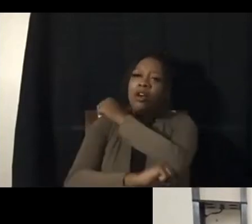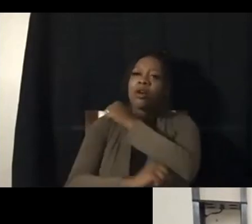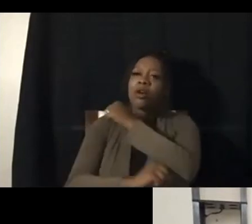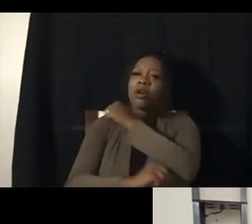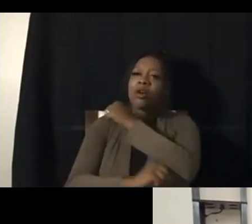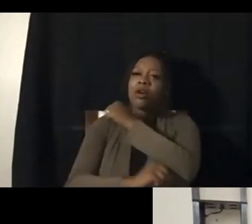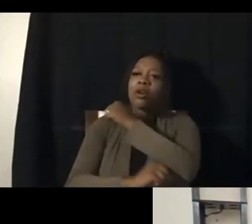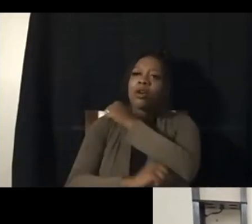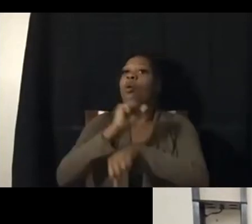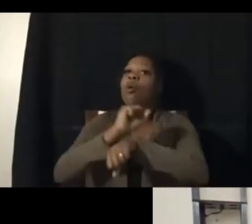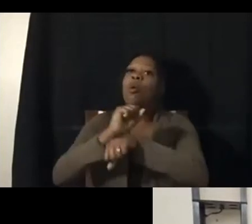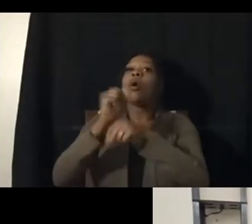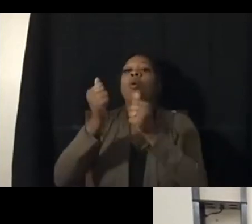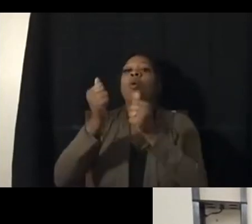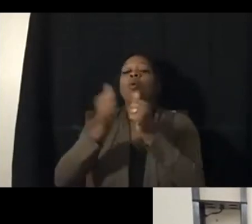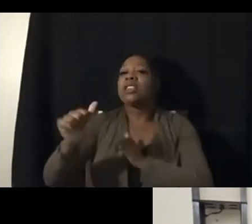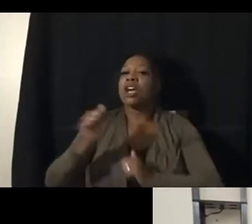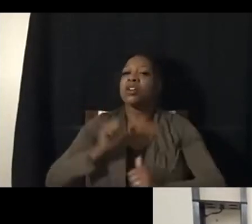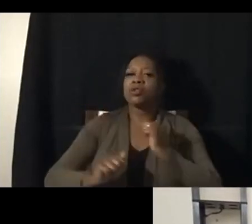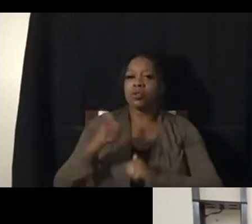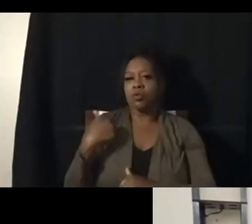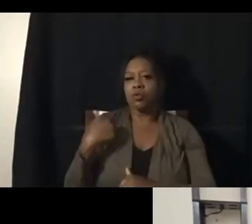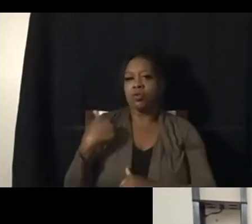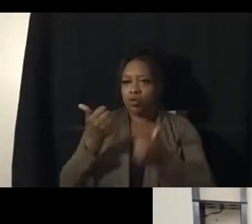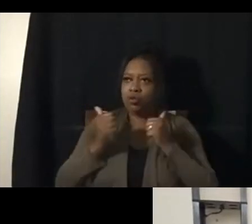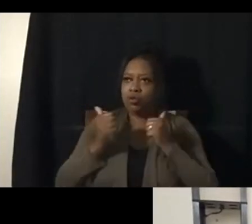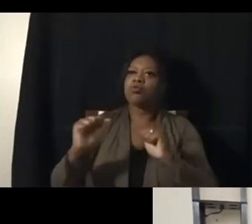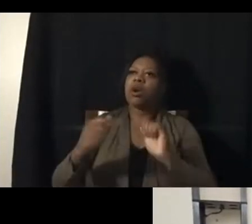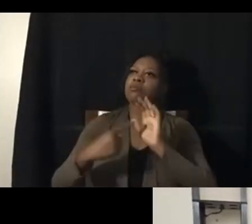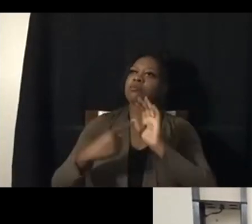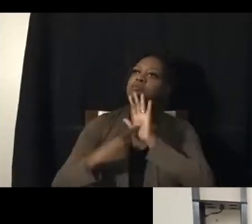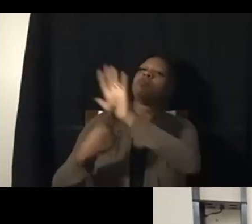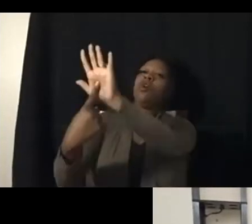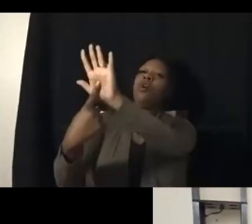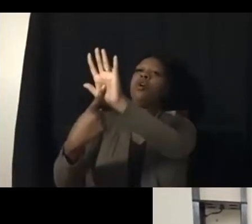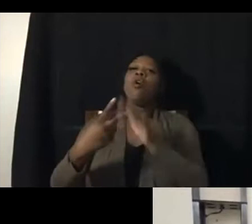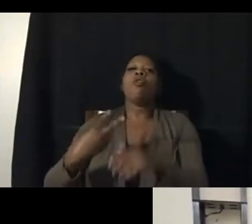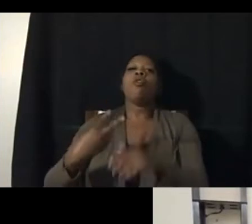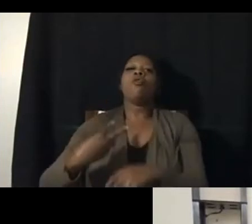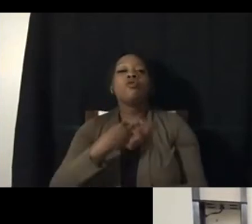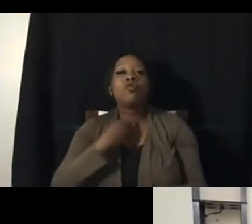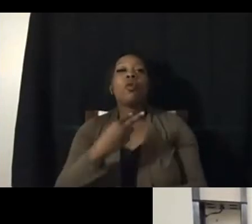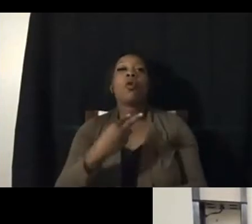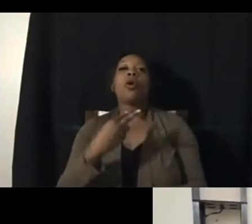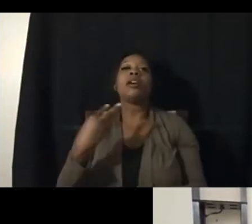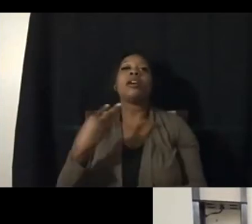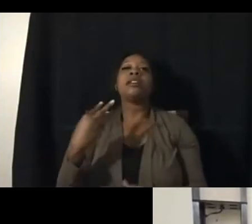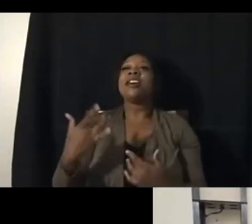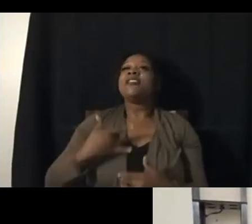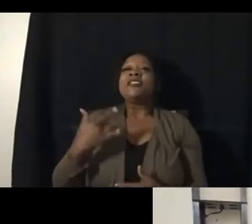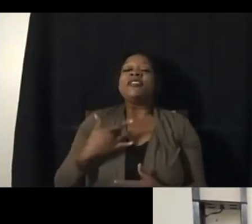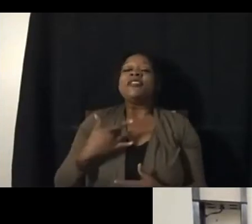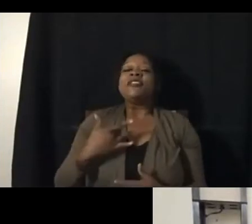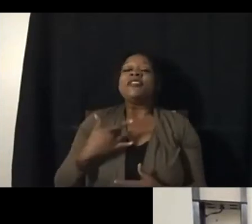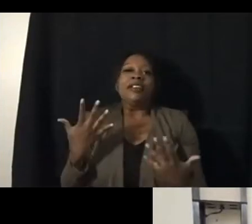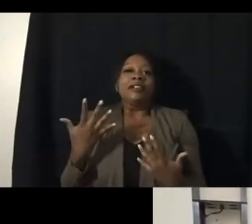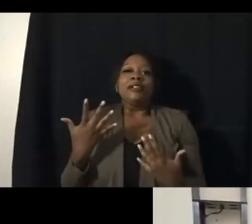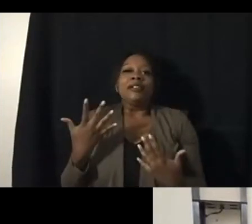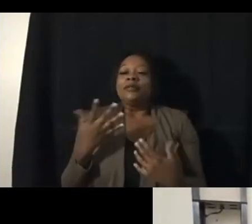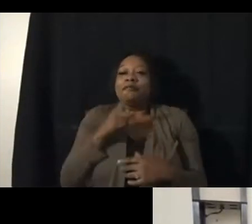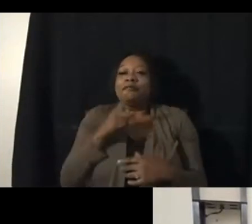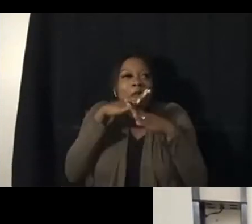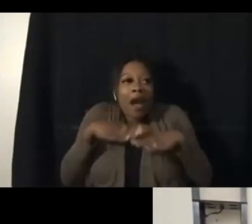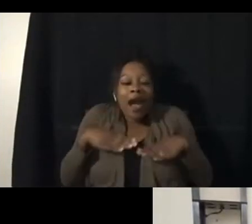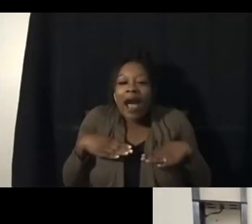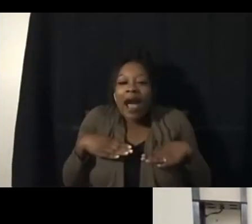show is trying to highlight voices that might feel small, but we kind